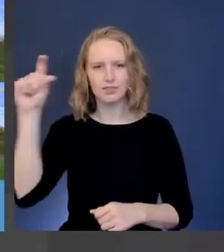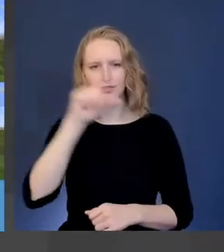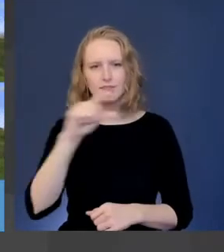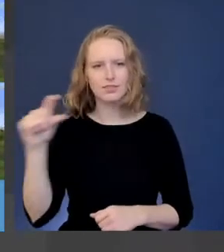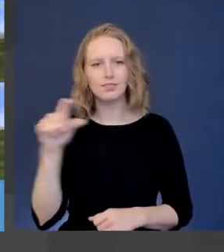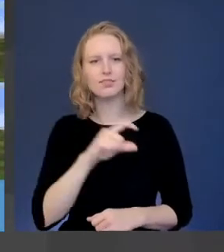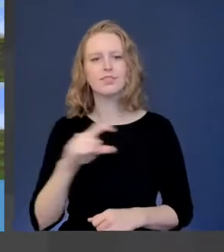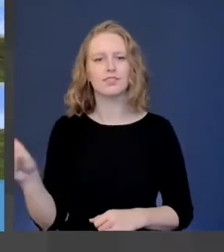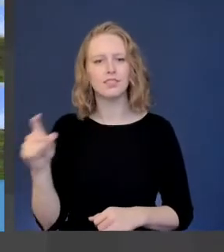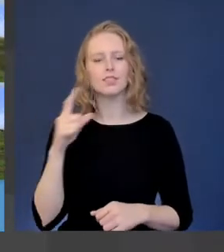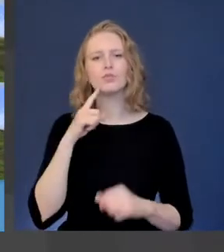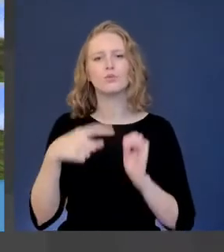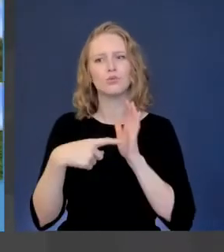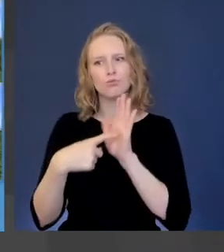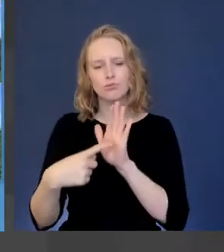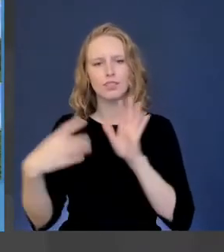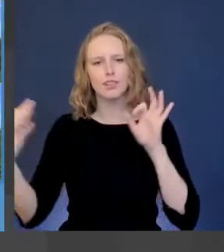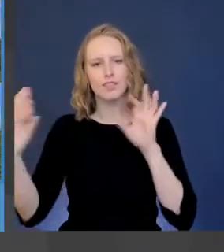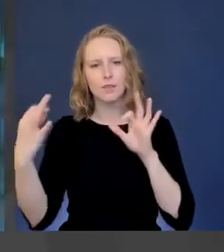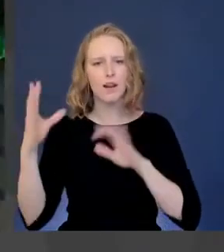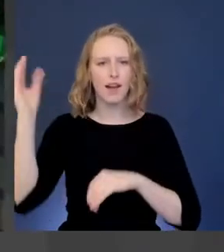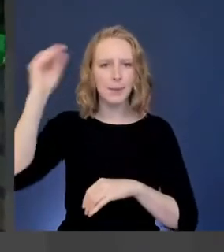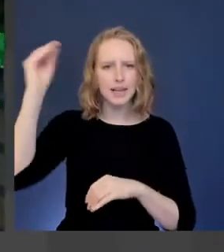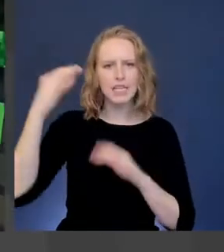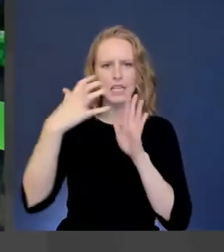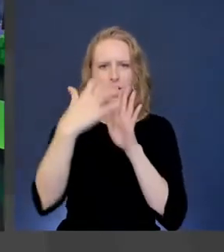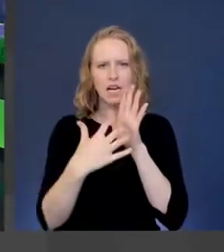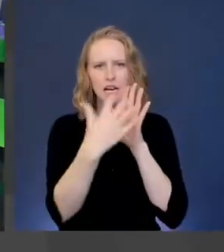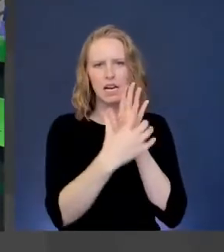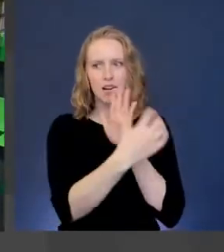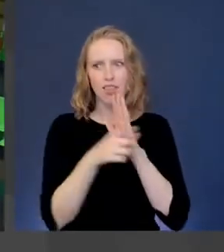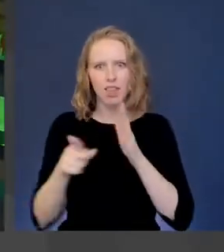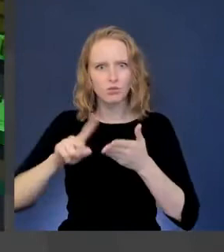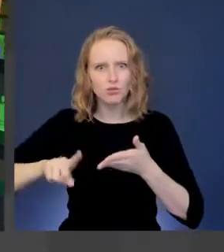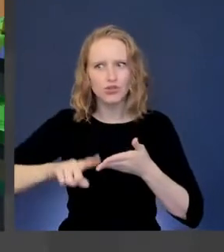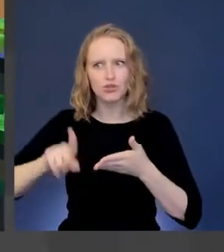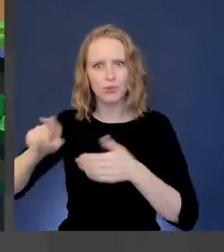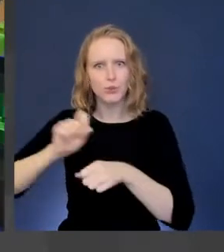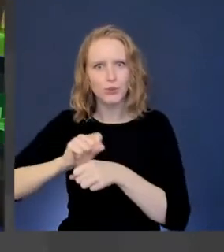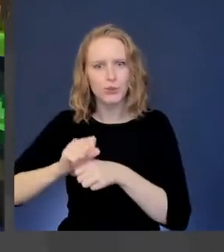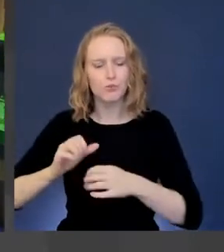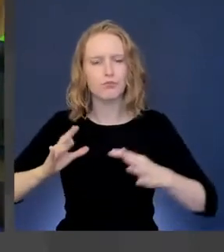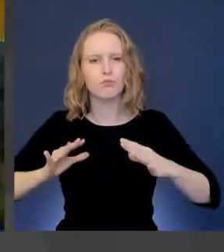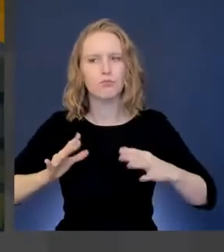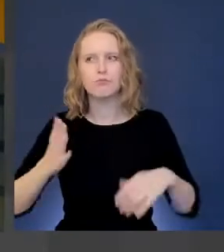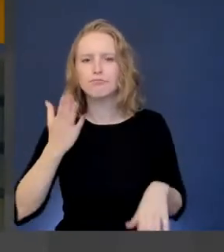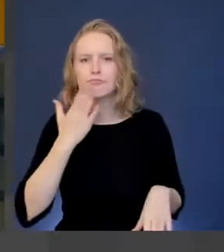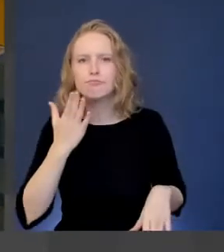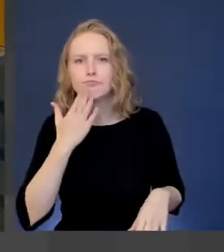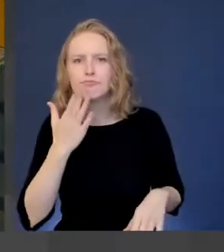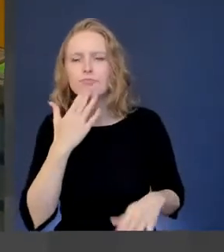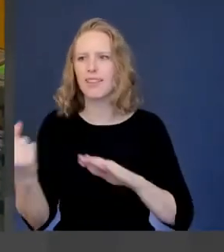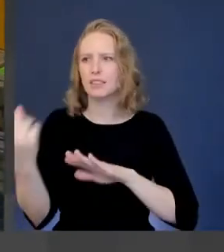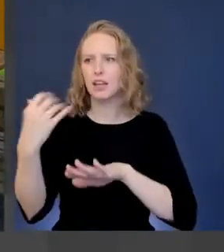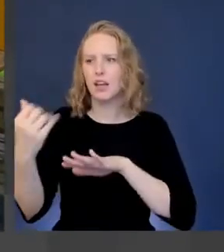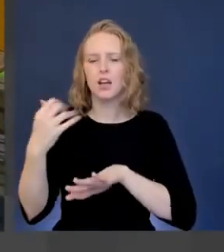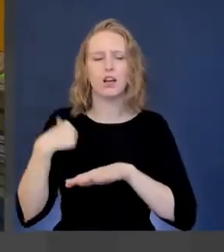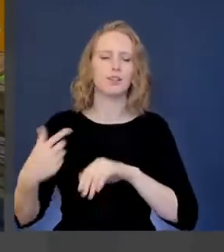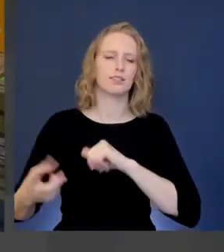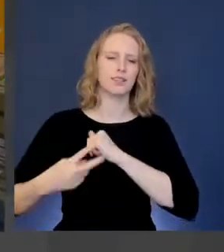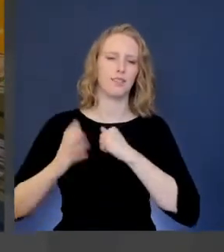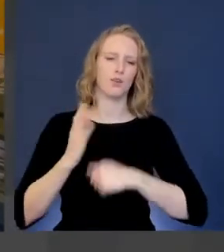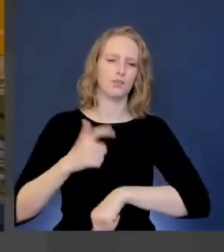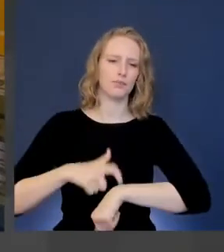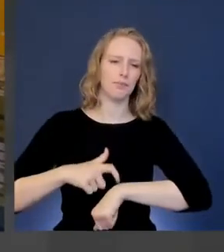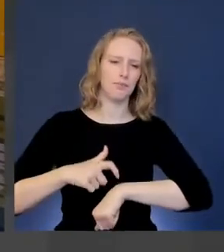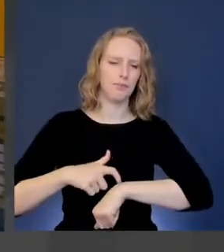to do. It's research that the users are doing for us, and we get a lot of this stuff, and it just saves time, and that's time that we